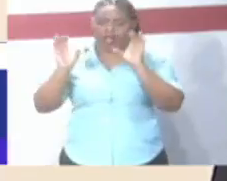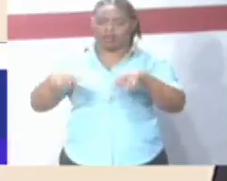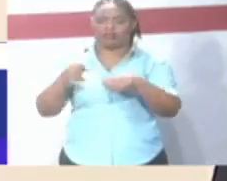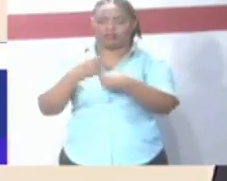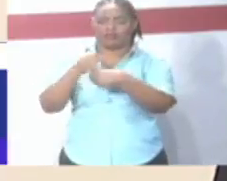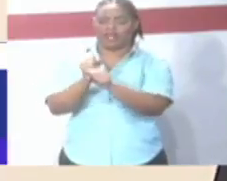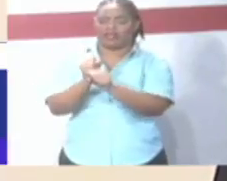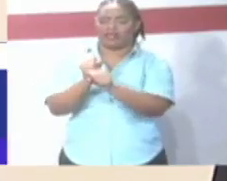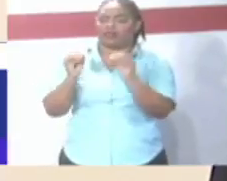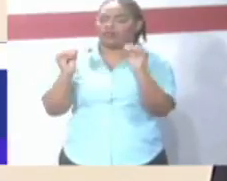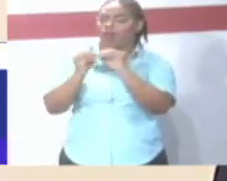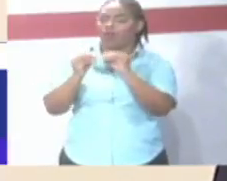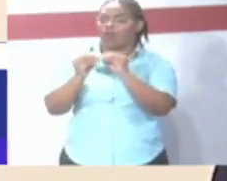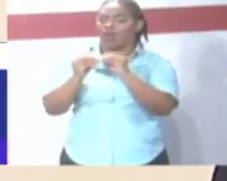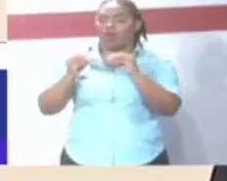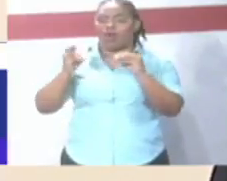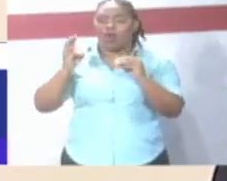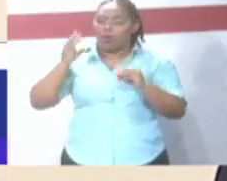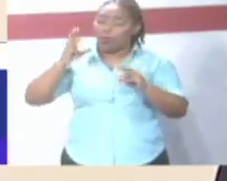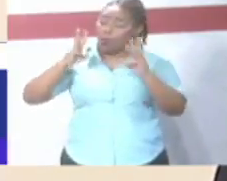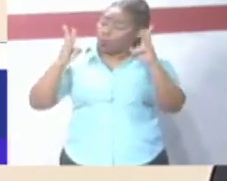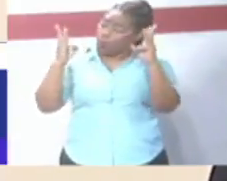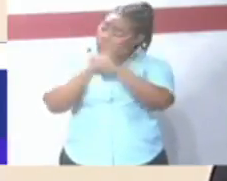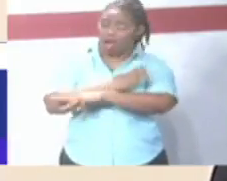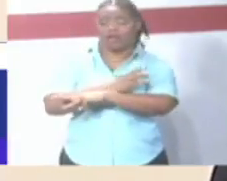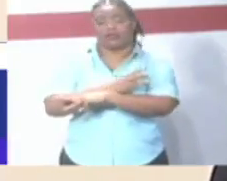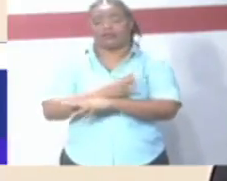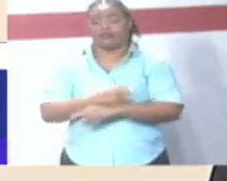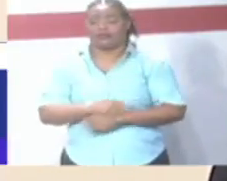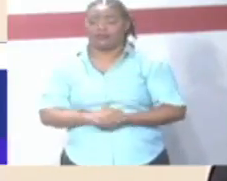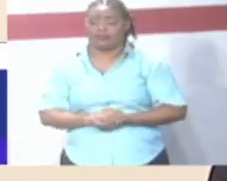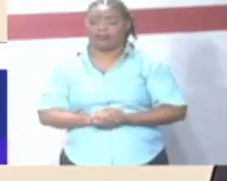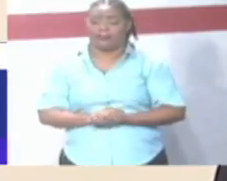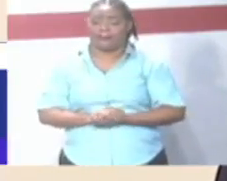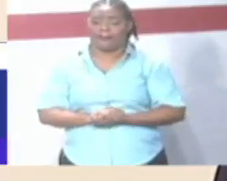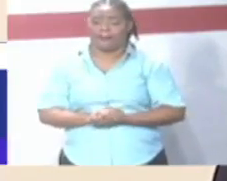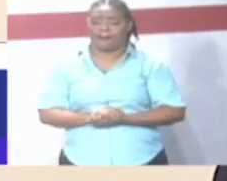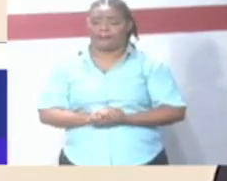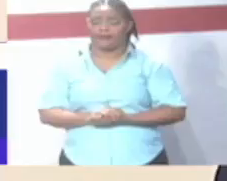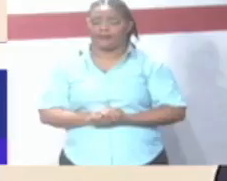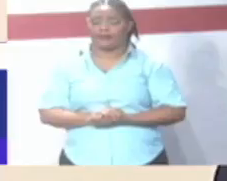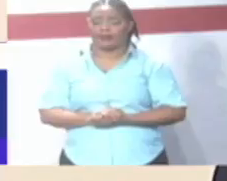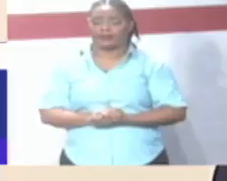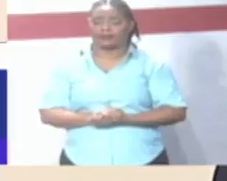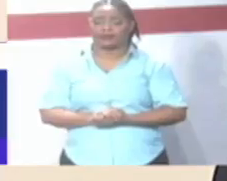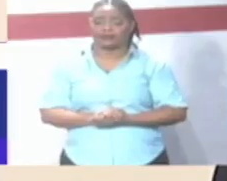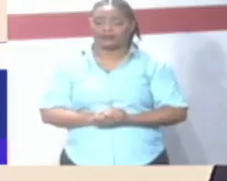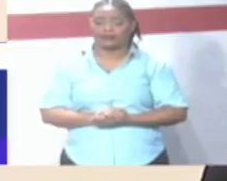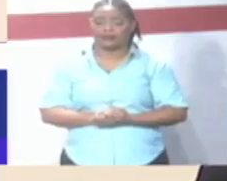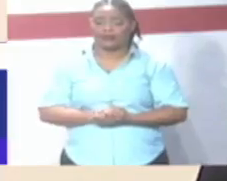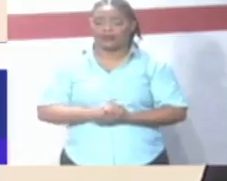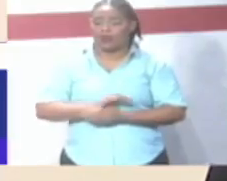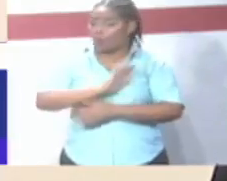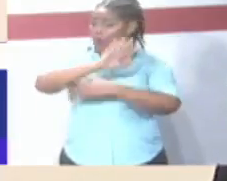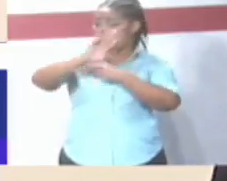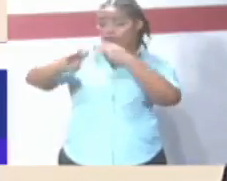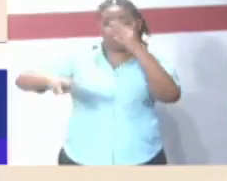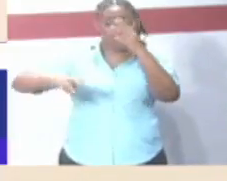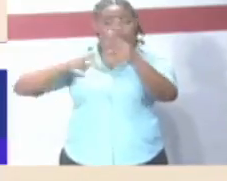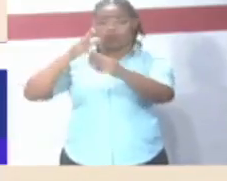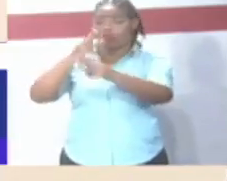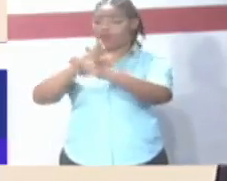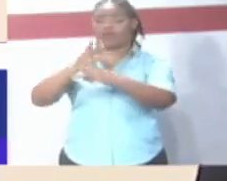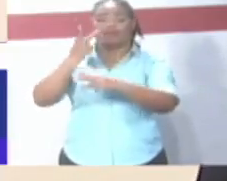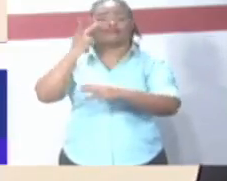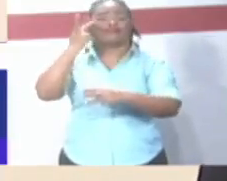the virus to come in and destroy it even further. Now, throughout the world, the whole world has been concentrated